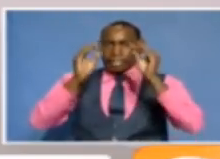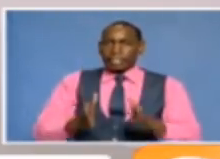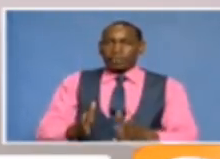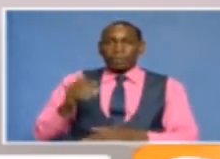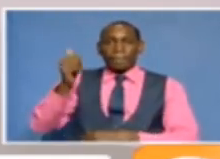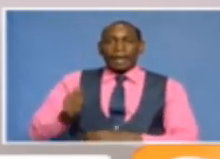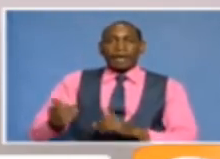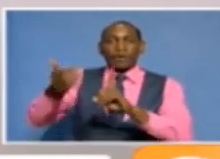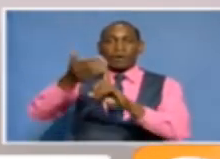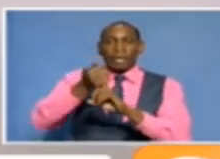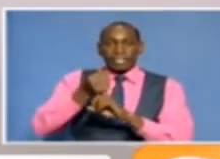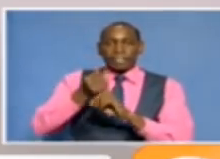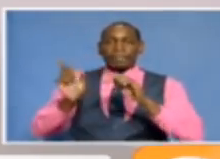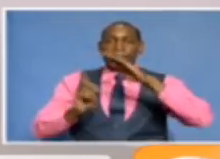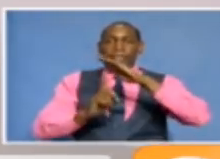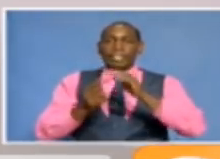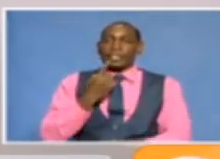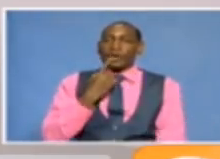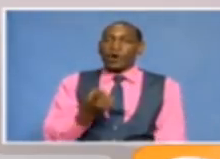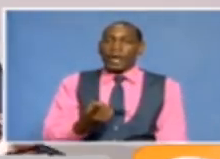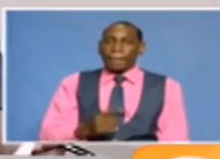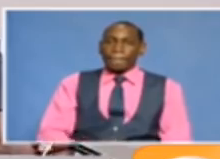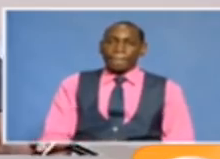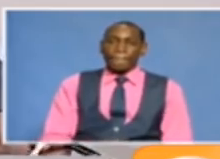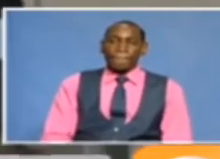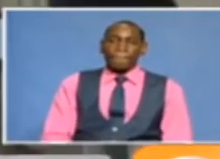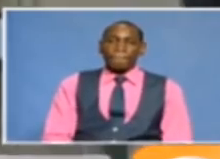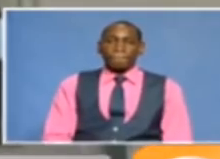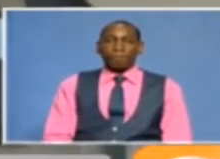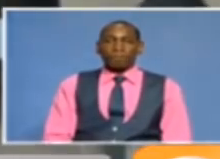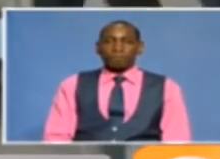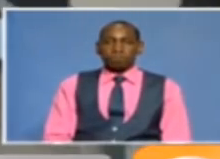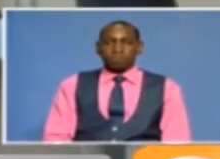meet the ministry's order.